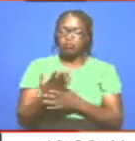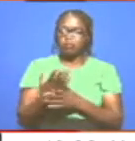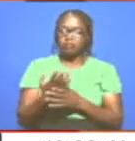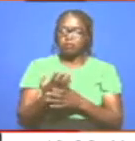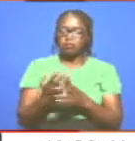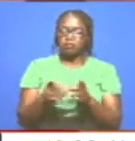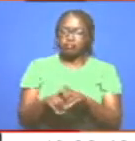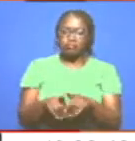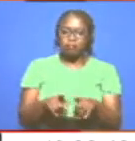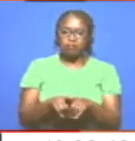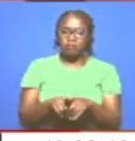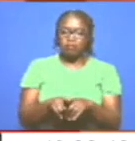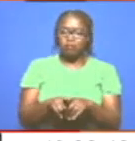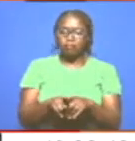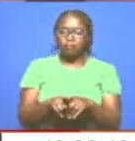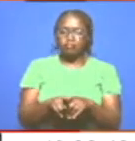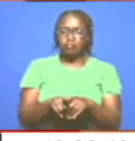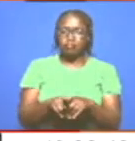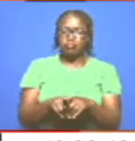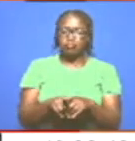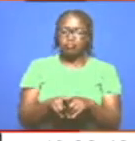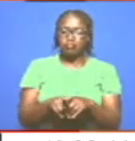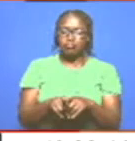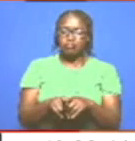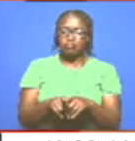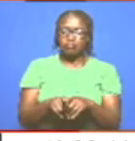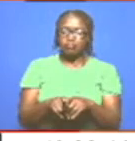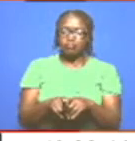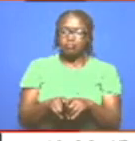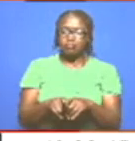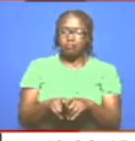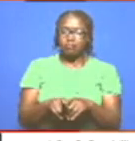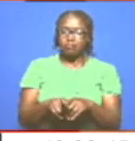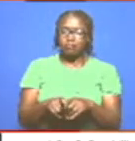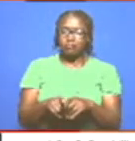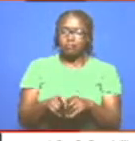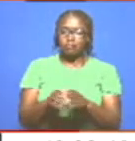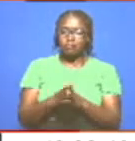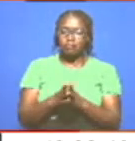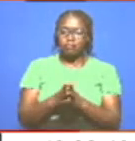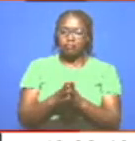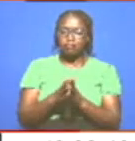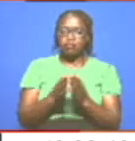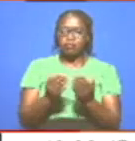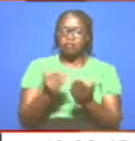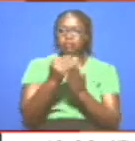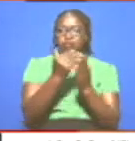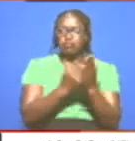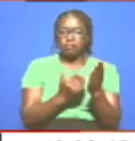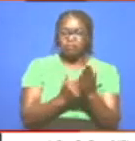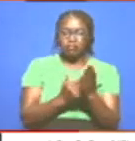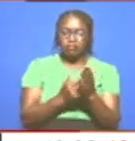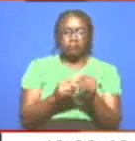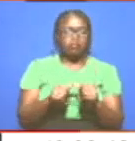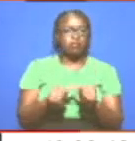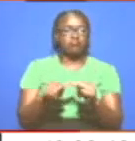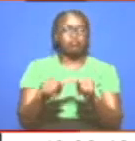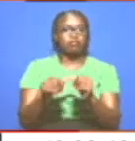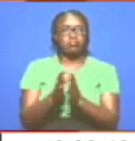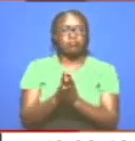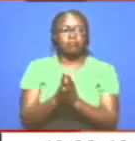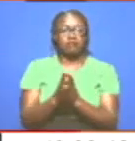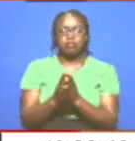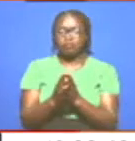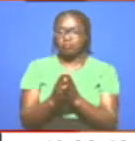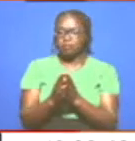also... that is also in our program, and that should also continue. Yeah, so even grassroots